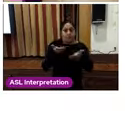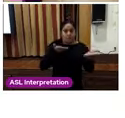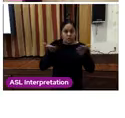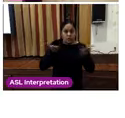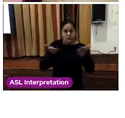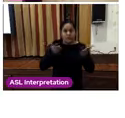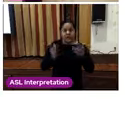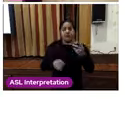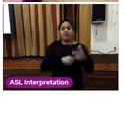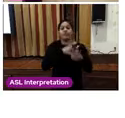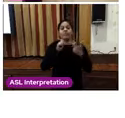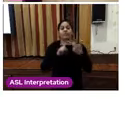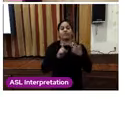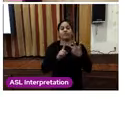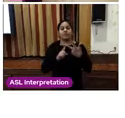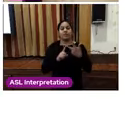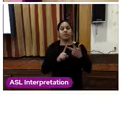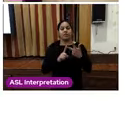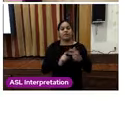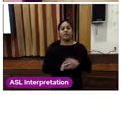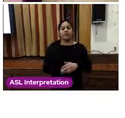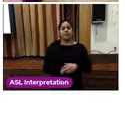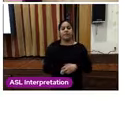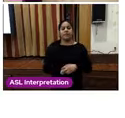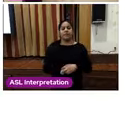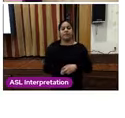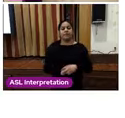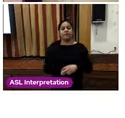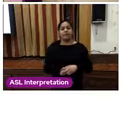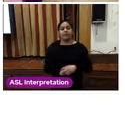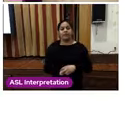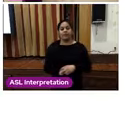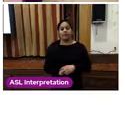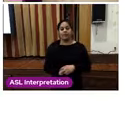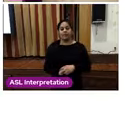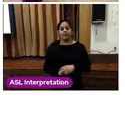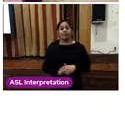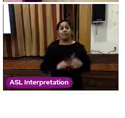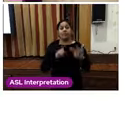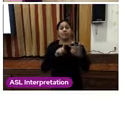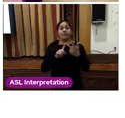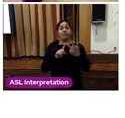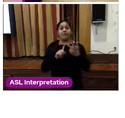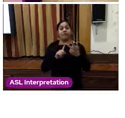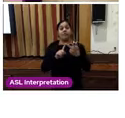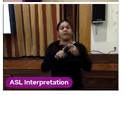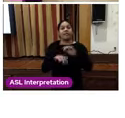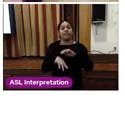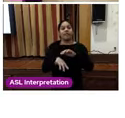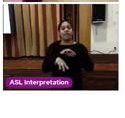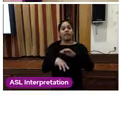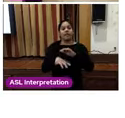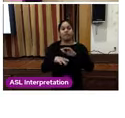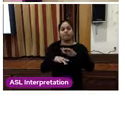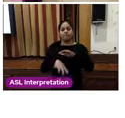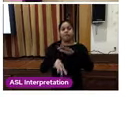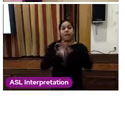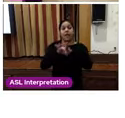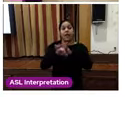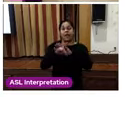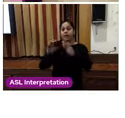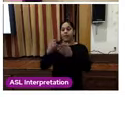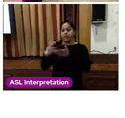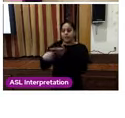on a specially created committee just for this term, the Select Committee on Economic Disparity. And